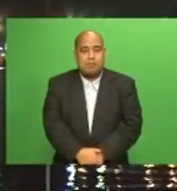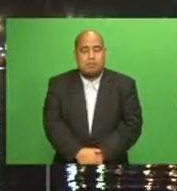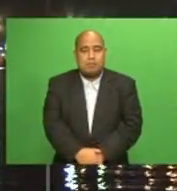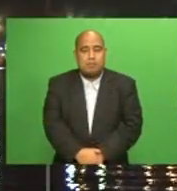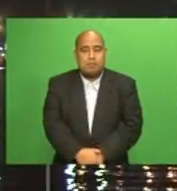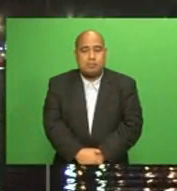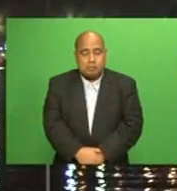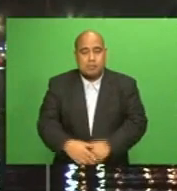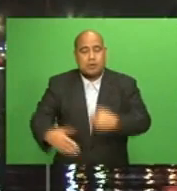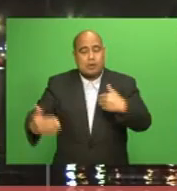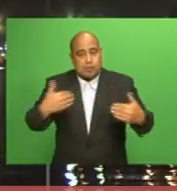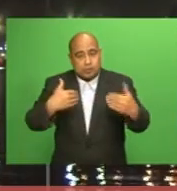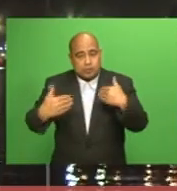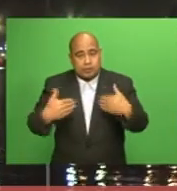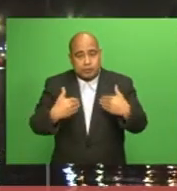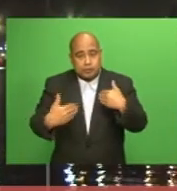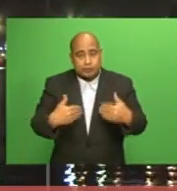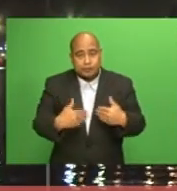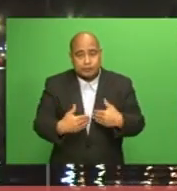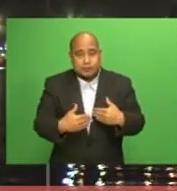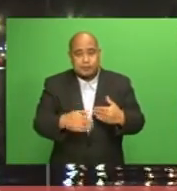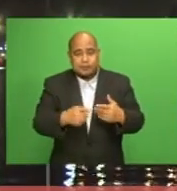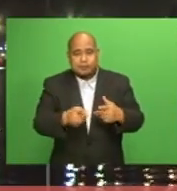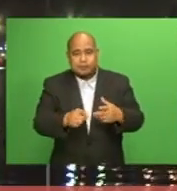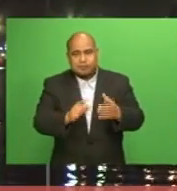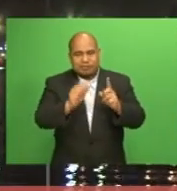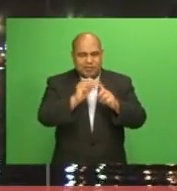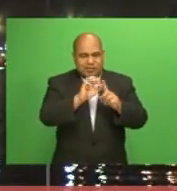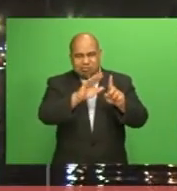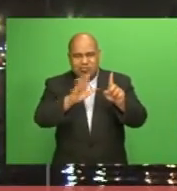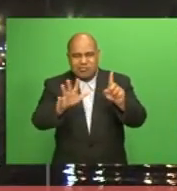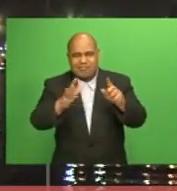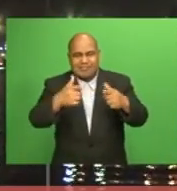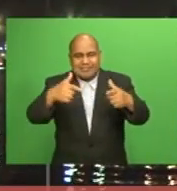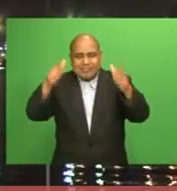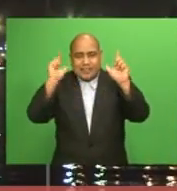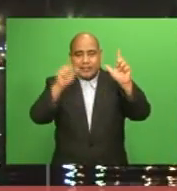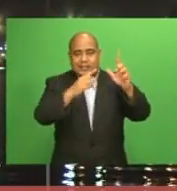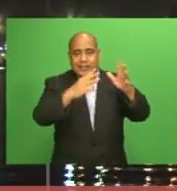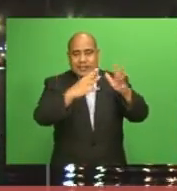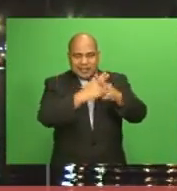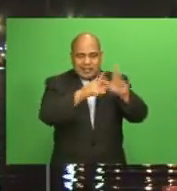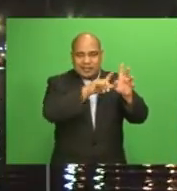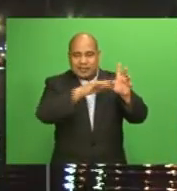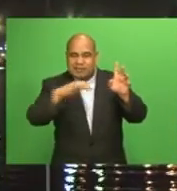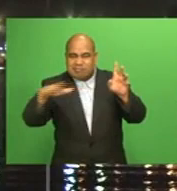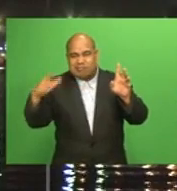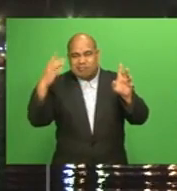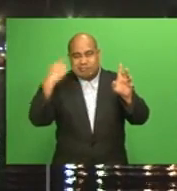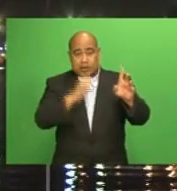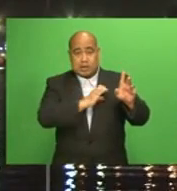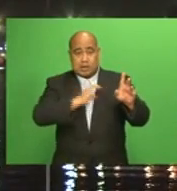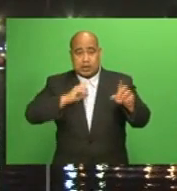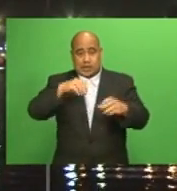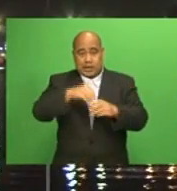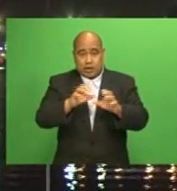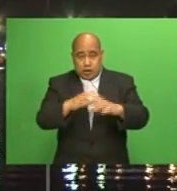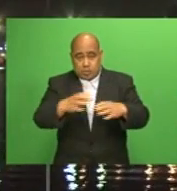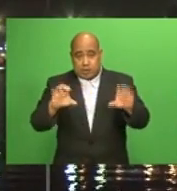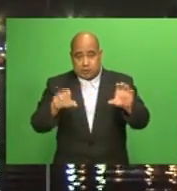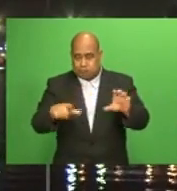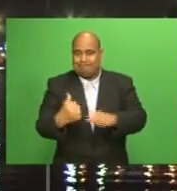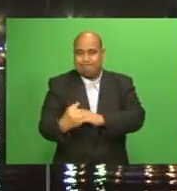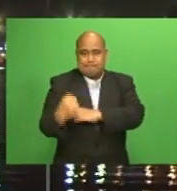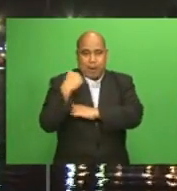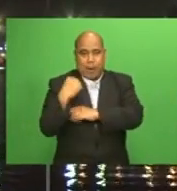University of the South Pacific Pro-Chancellor Winston Thompson says the Executive Committee acted within its powers to suspend Vice-Chancellor